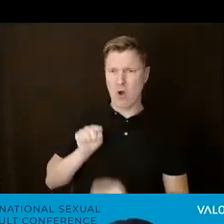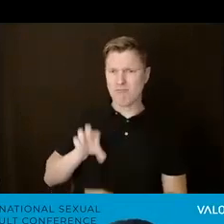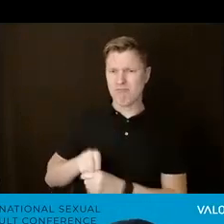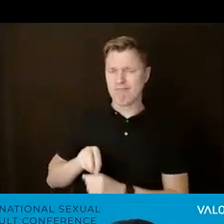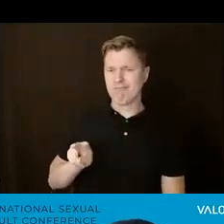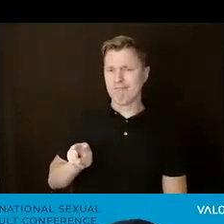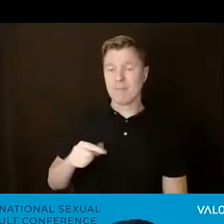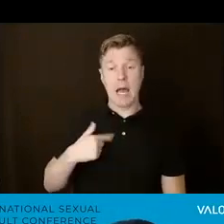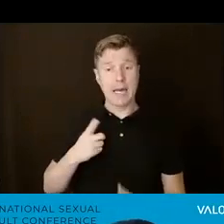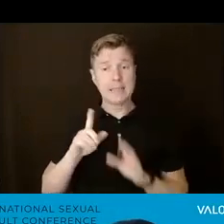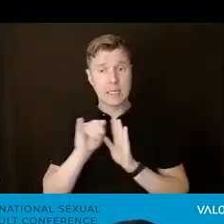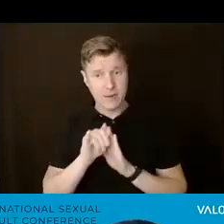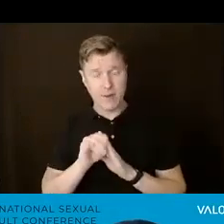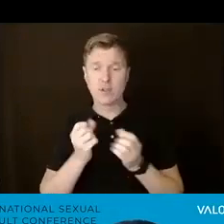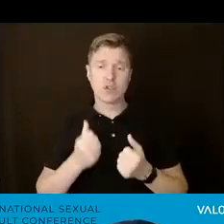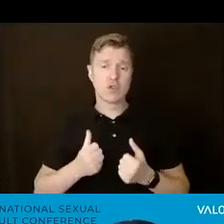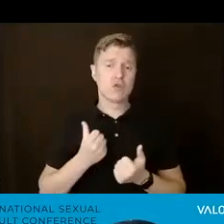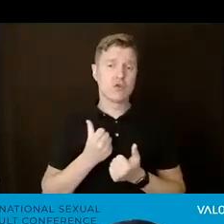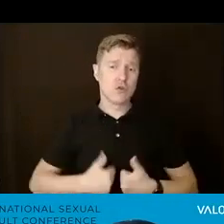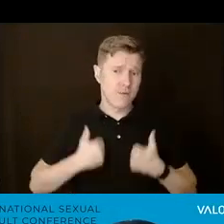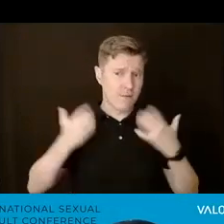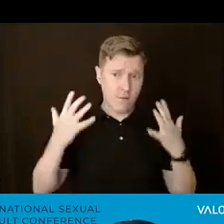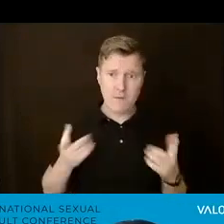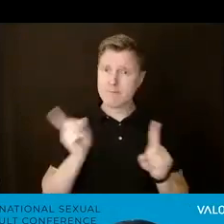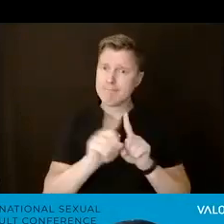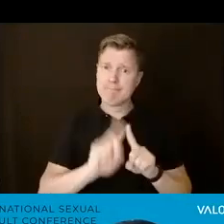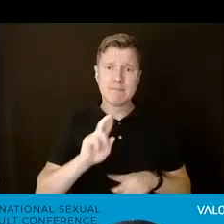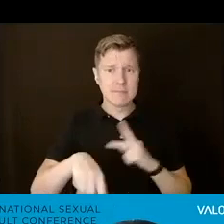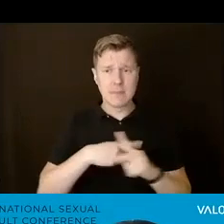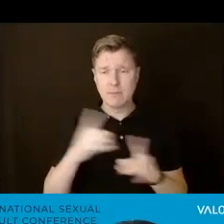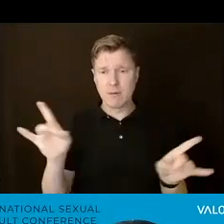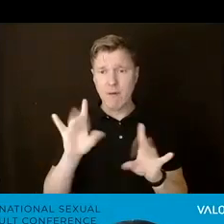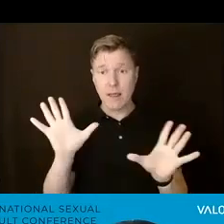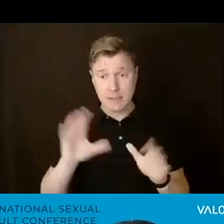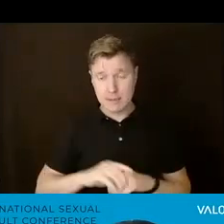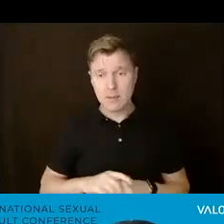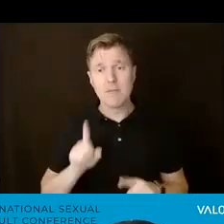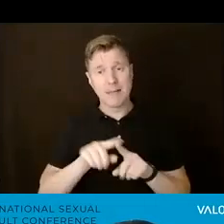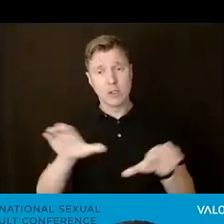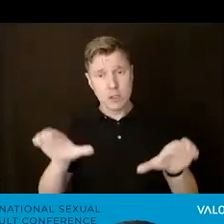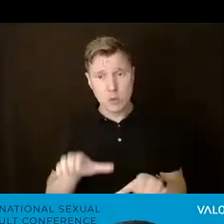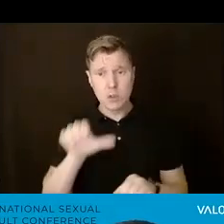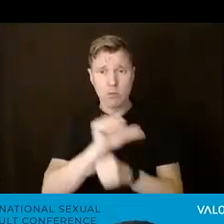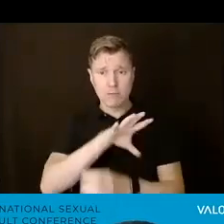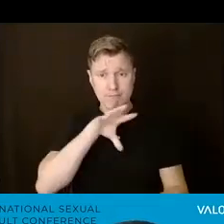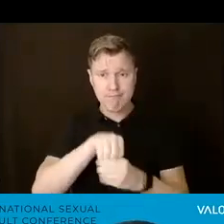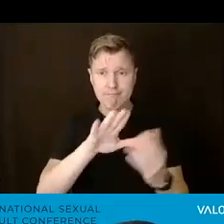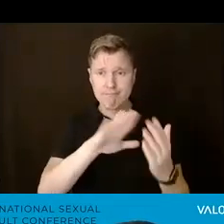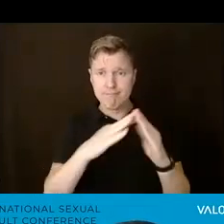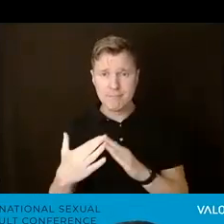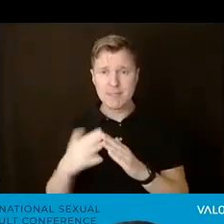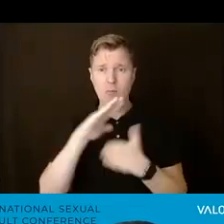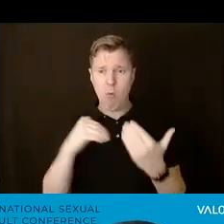identify as a survivor of all different kinds of violence, but I think that getting to do the work in my community and with the values